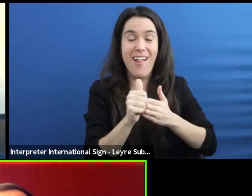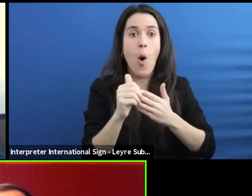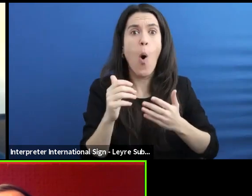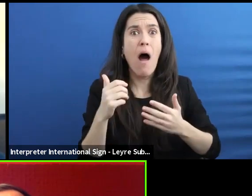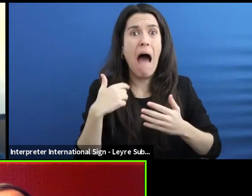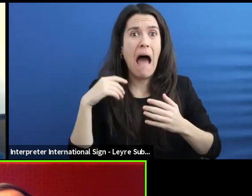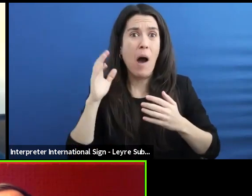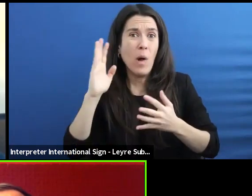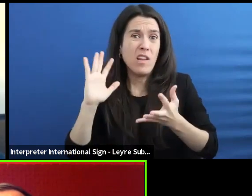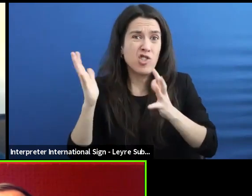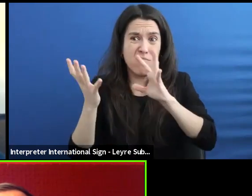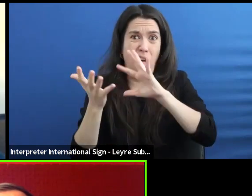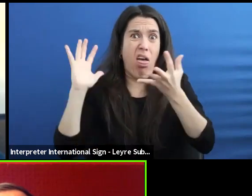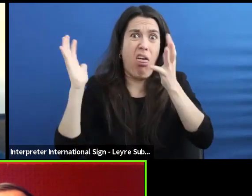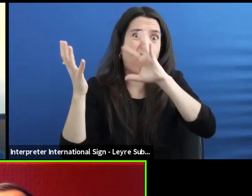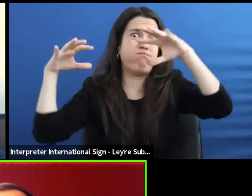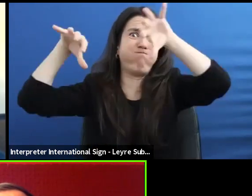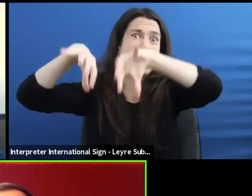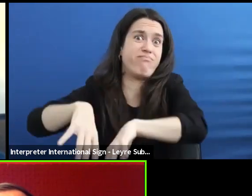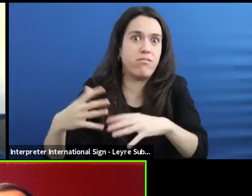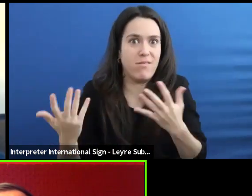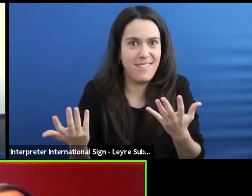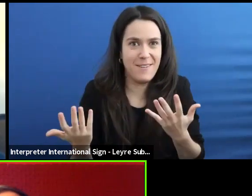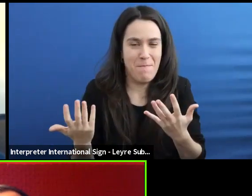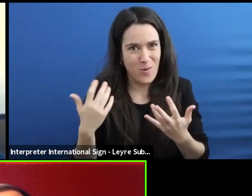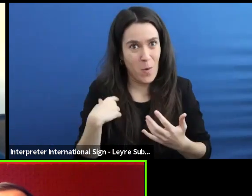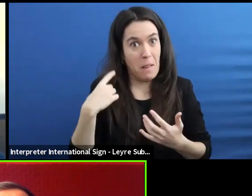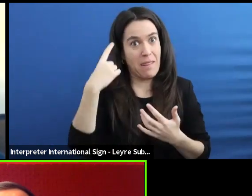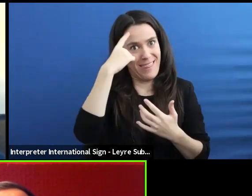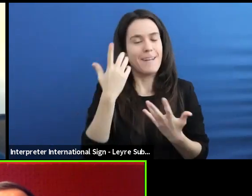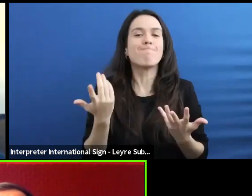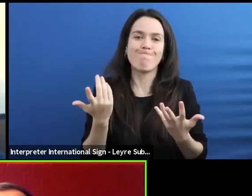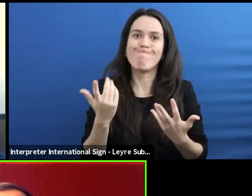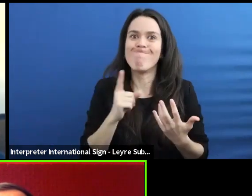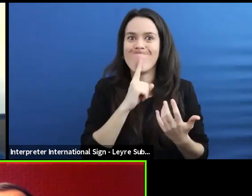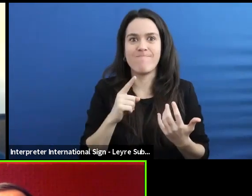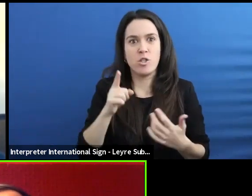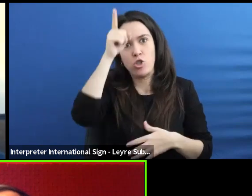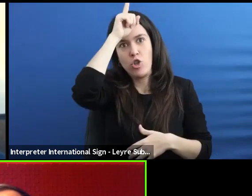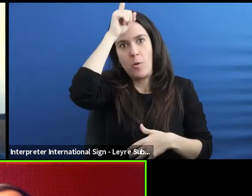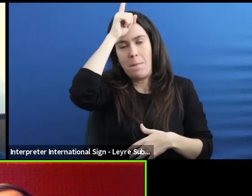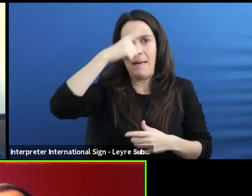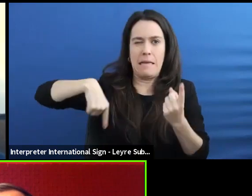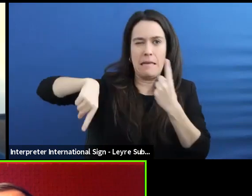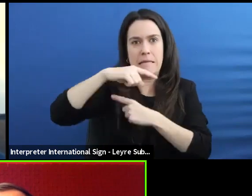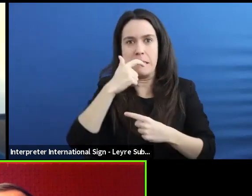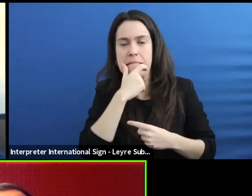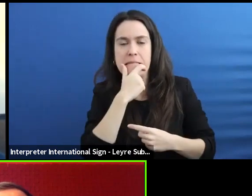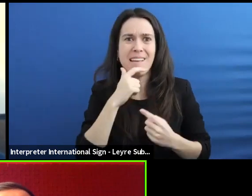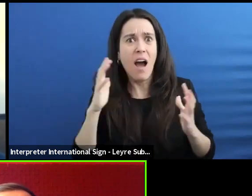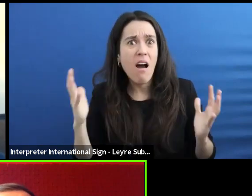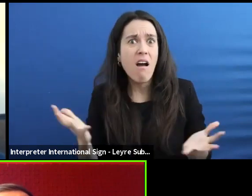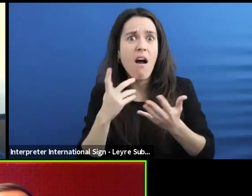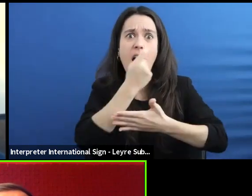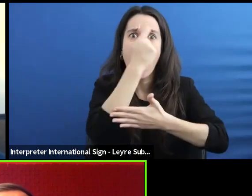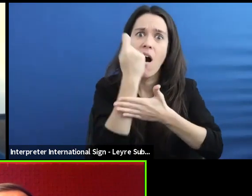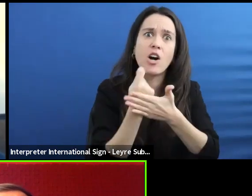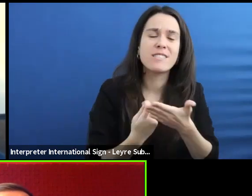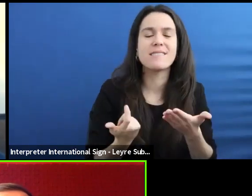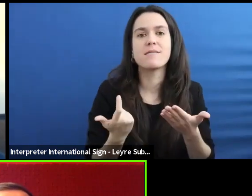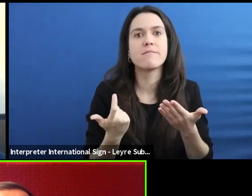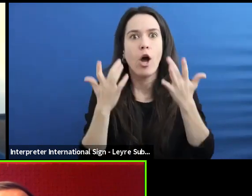influence the conditions of artistic work in Germany. And I encourage artists and cultural institutions in Germany